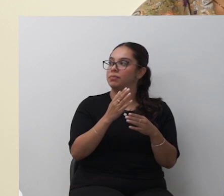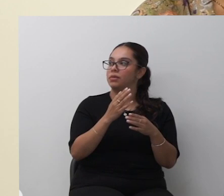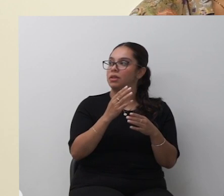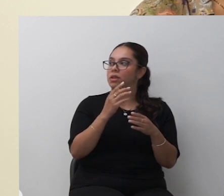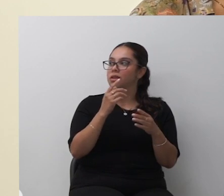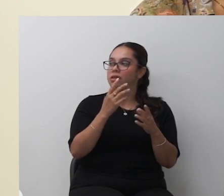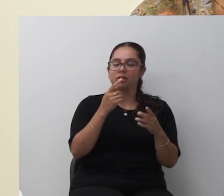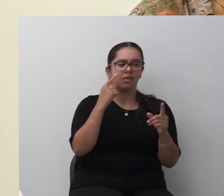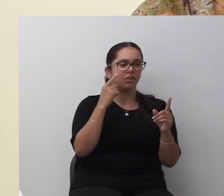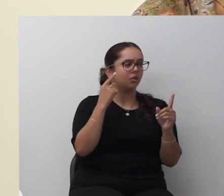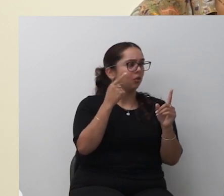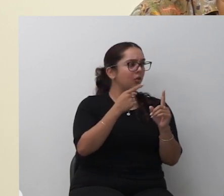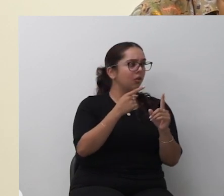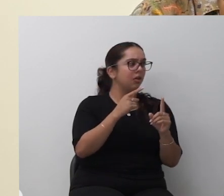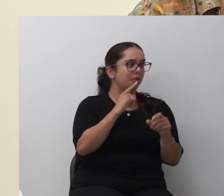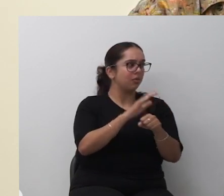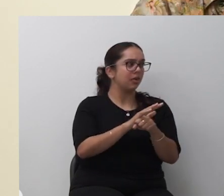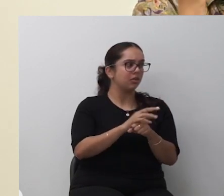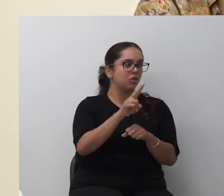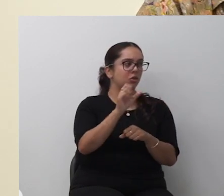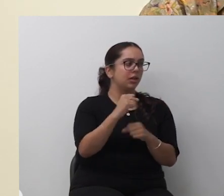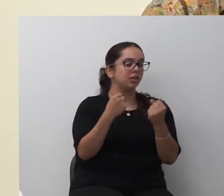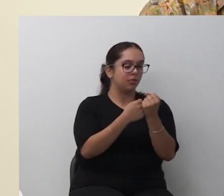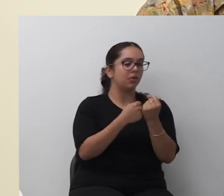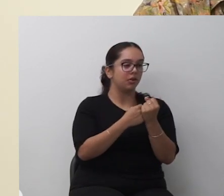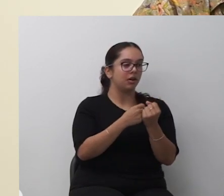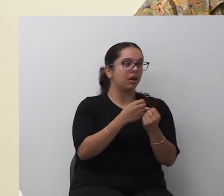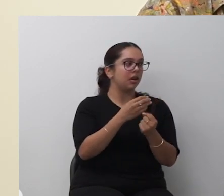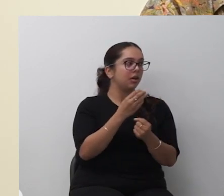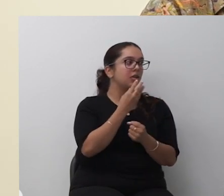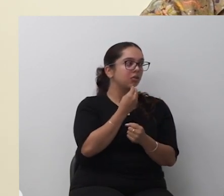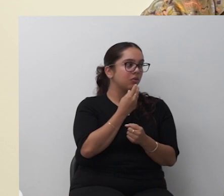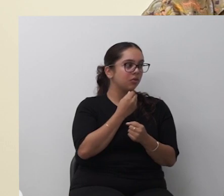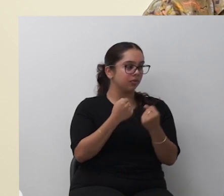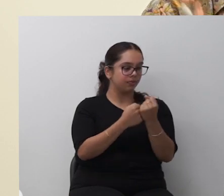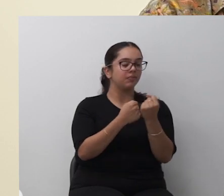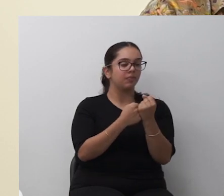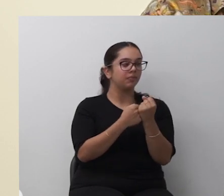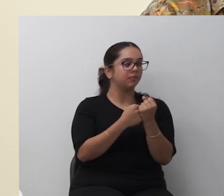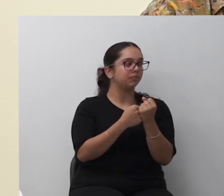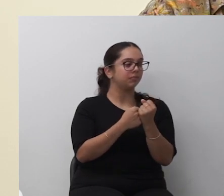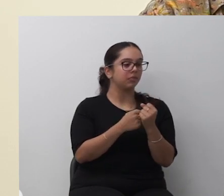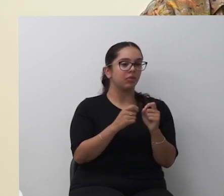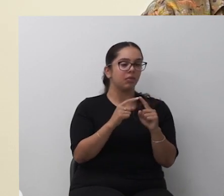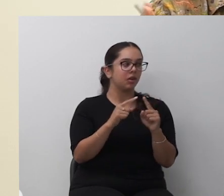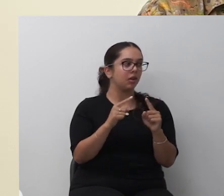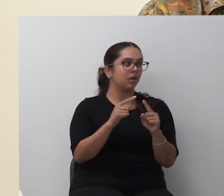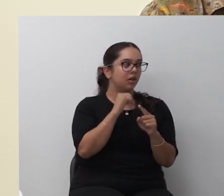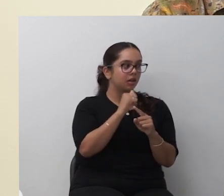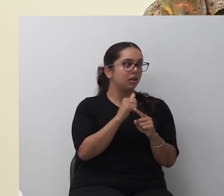U.S. support for Israeli military aid and the lamenting the loss of Israeli life, which is so important, but not the lamenting the loss